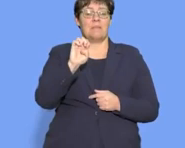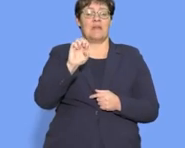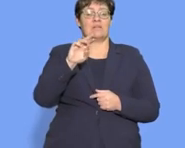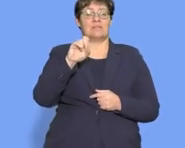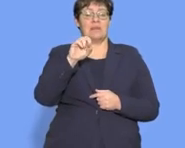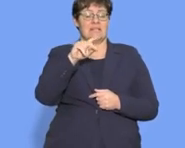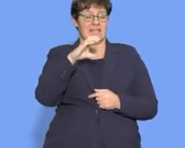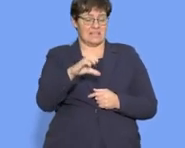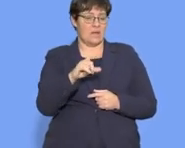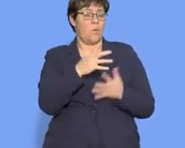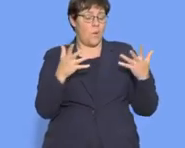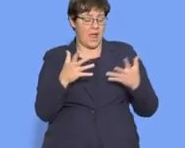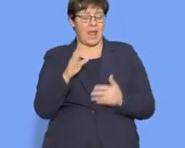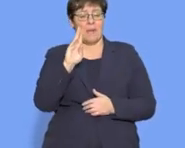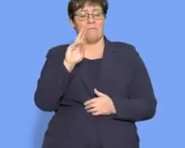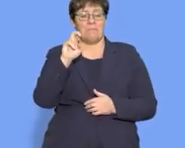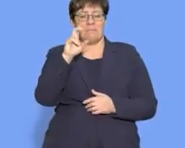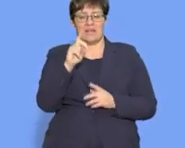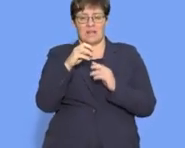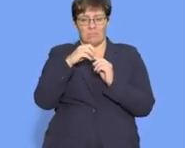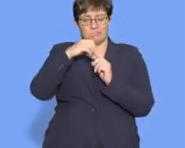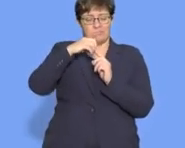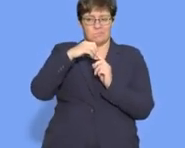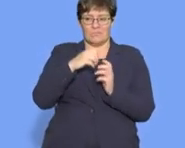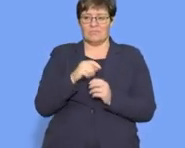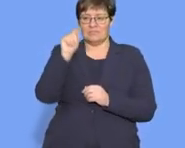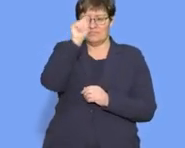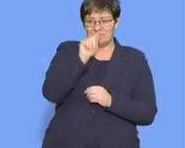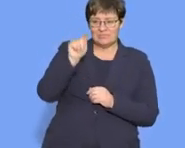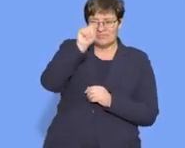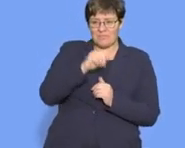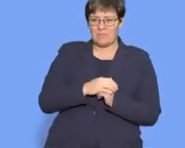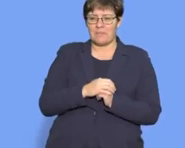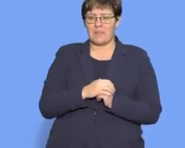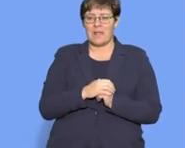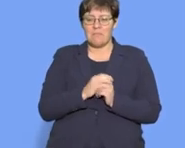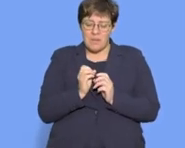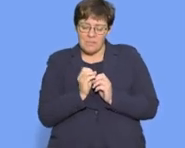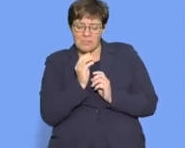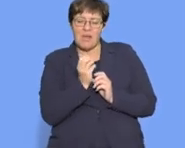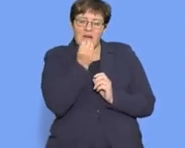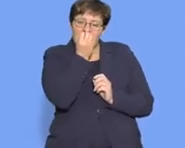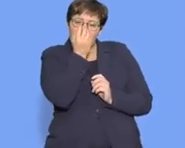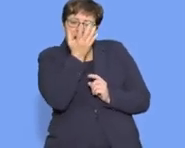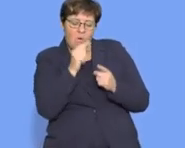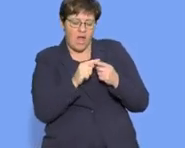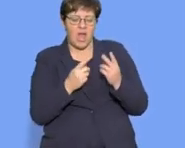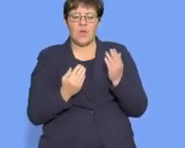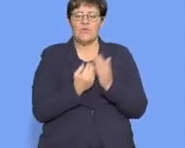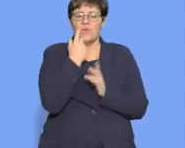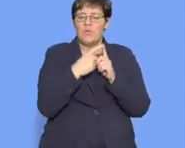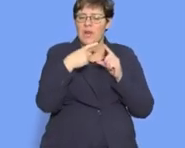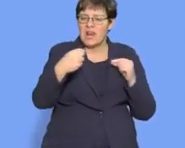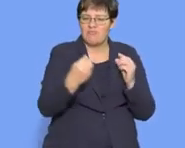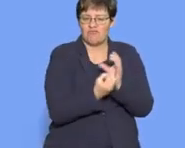meristematic cells in buds. That's a bud. And that is where new leaves and flowers